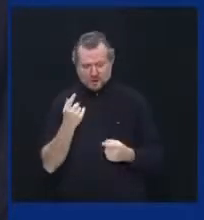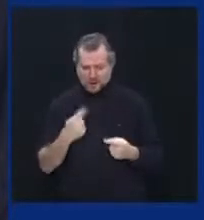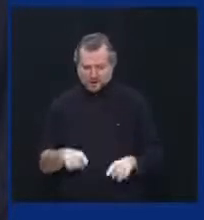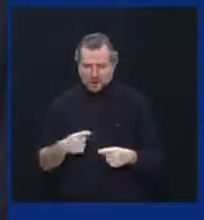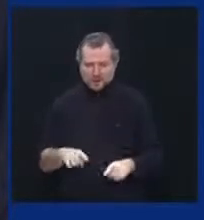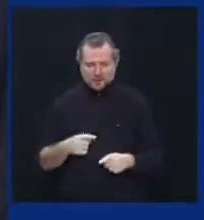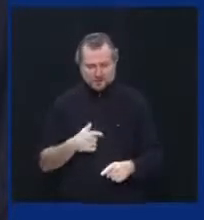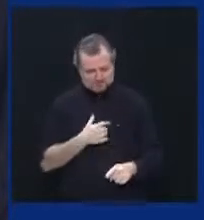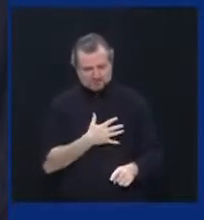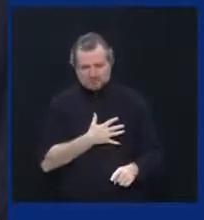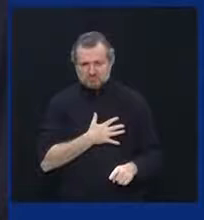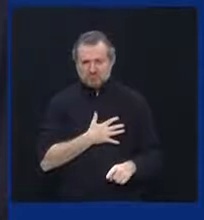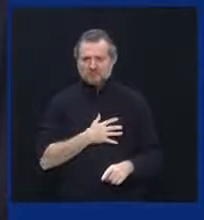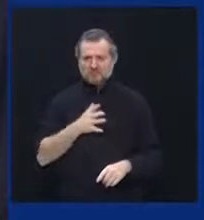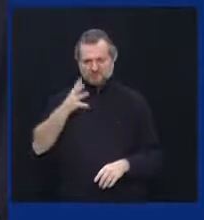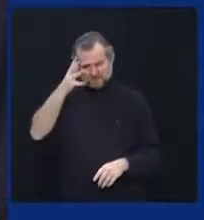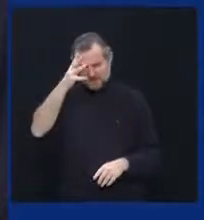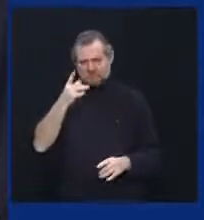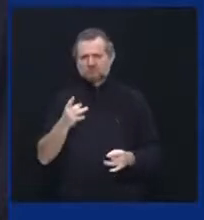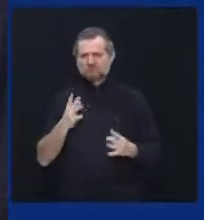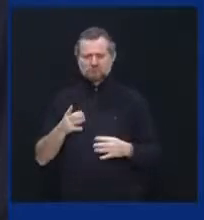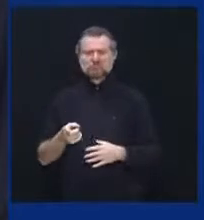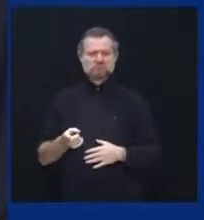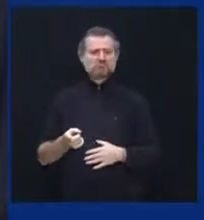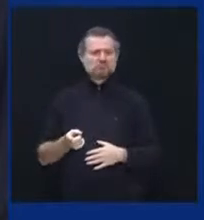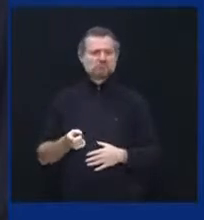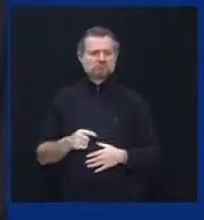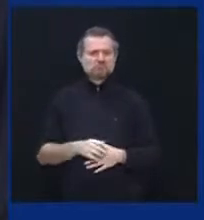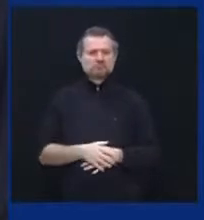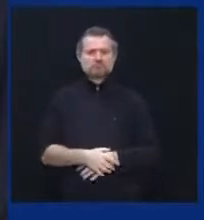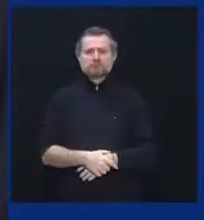It's a tragedy. It's a tragedy.